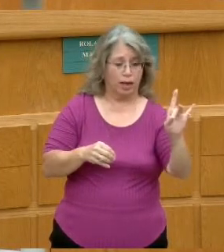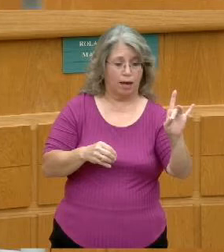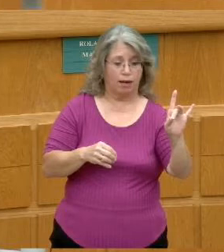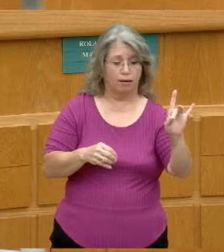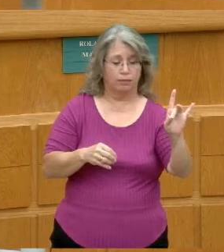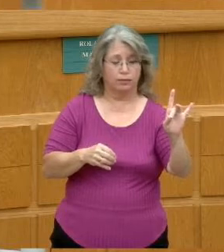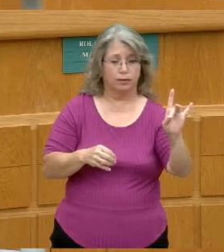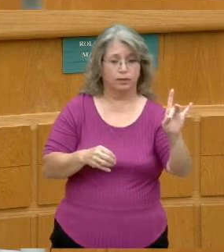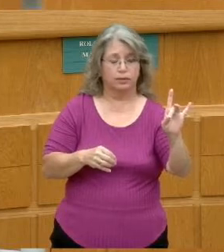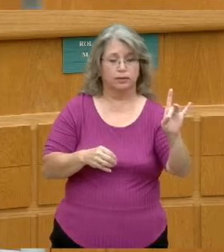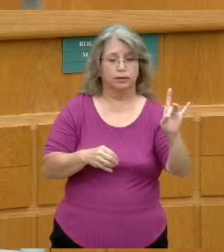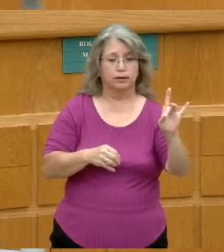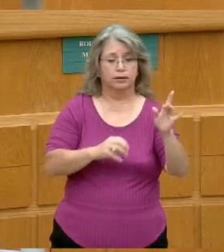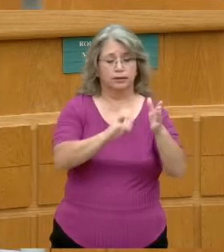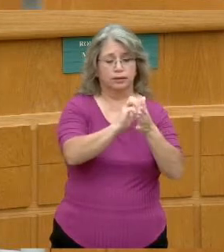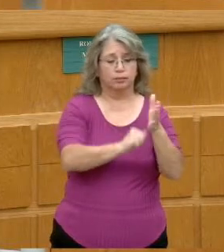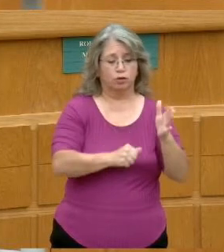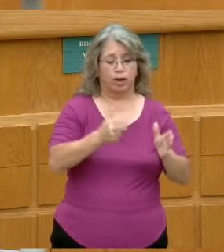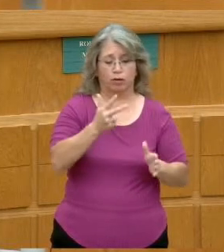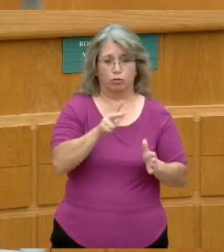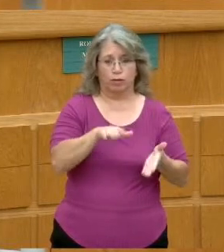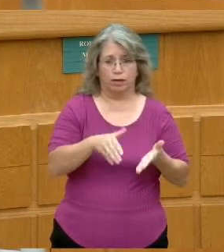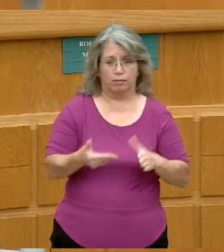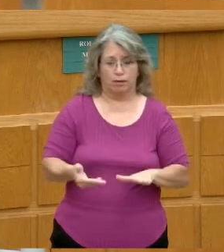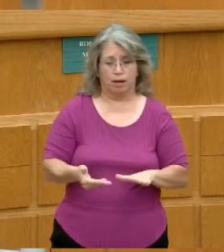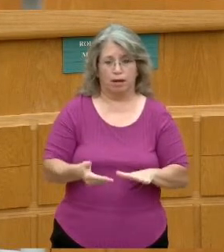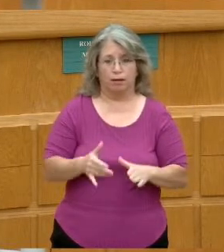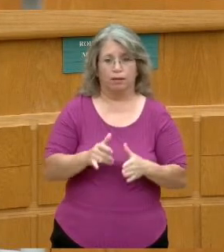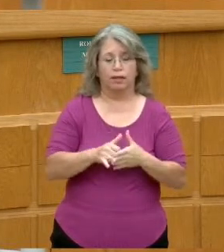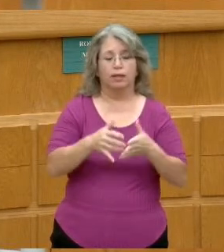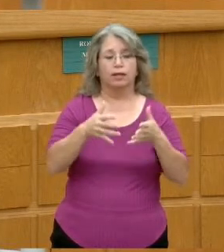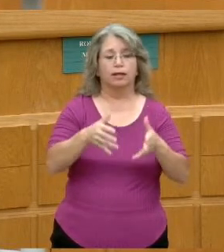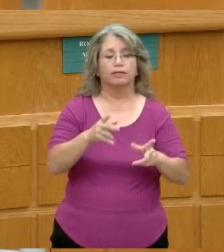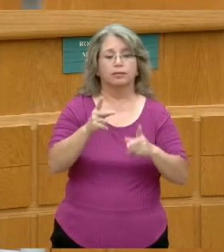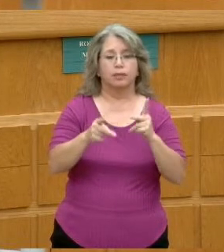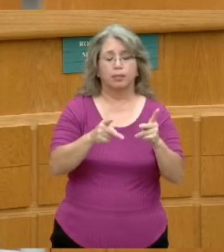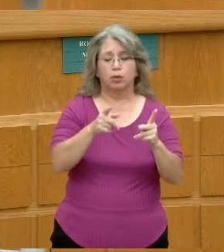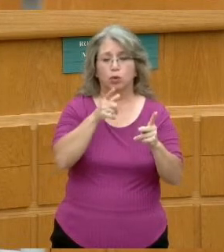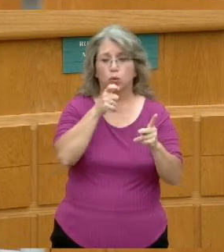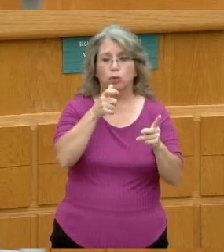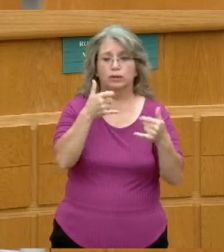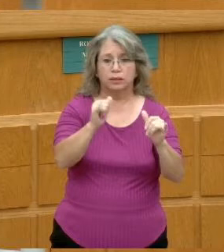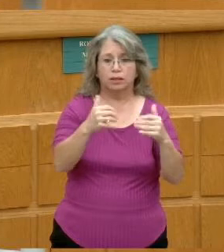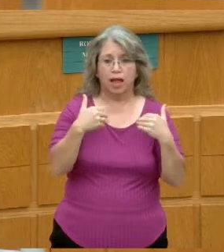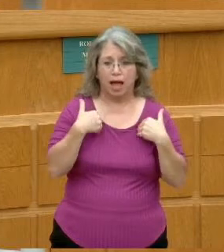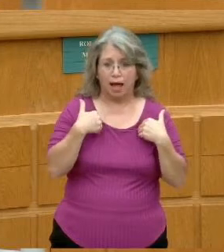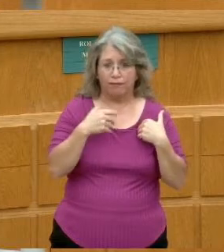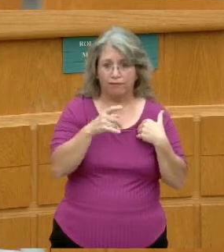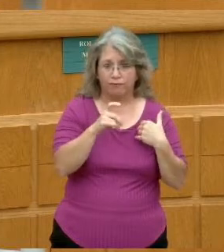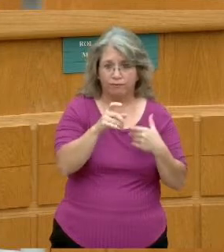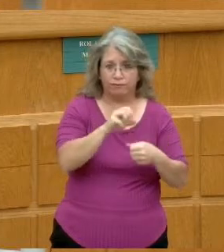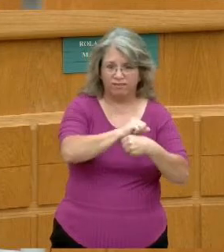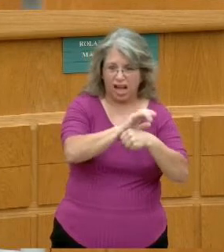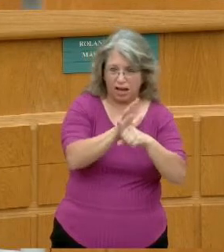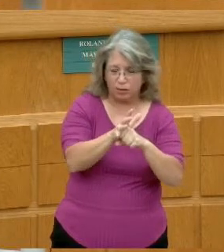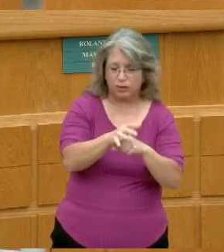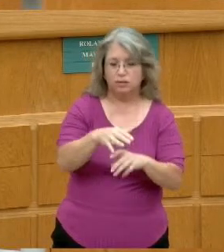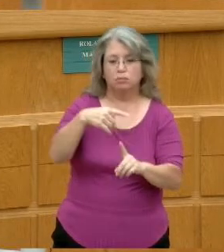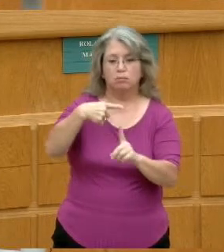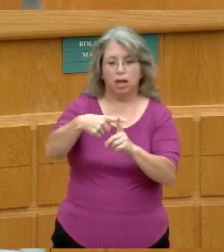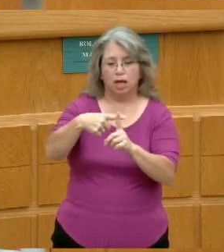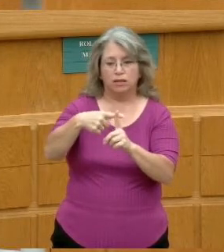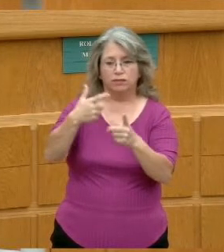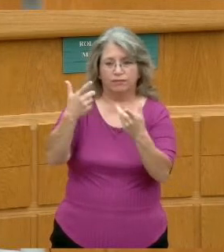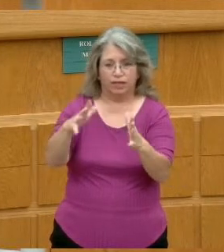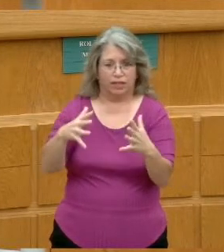3 deceased, that leaves us with persons that have the virus still and those that have recovered. And so as we can see in this